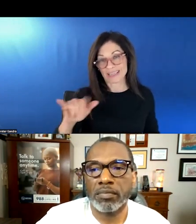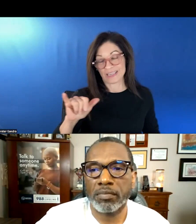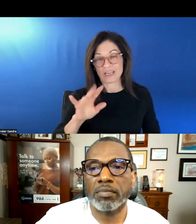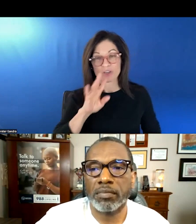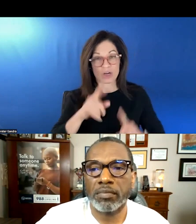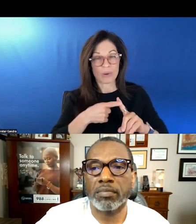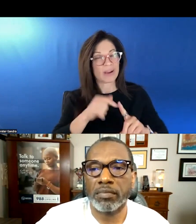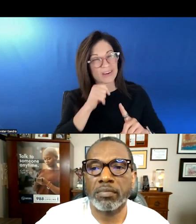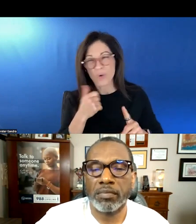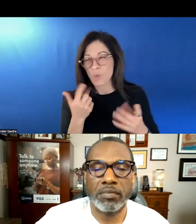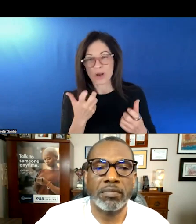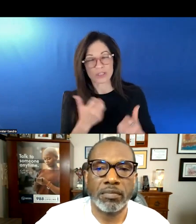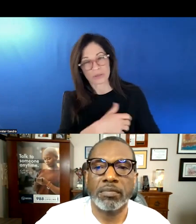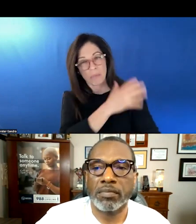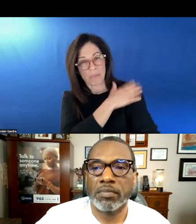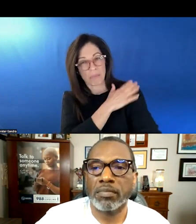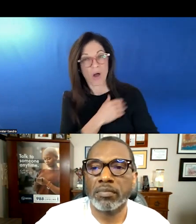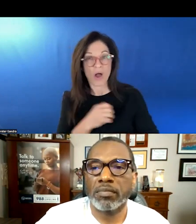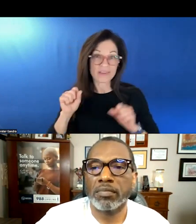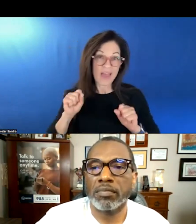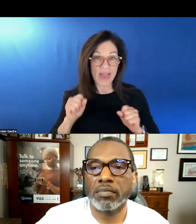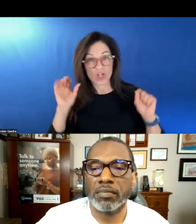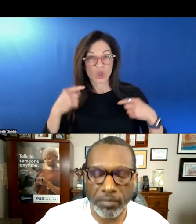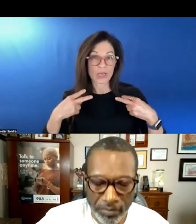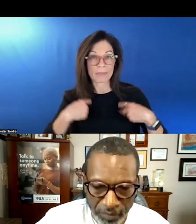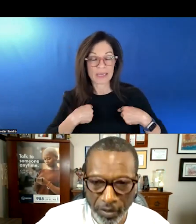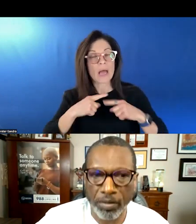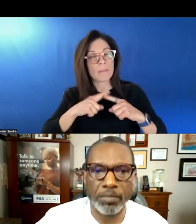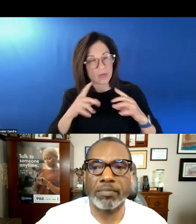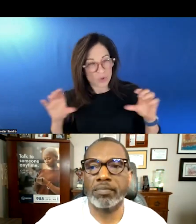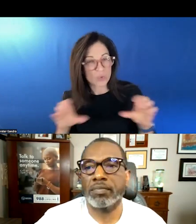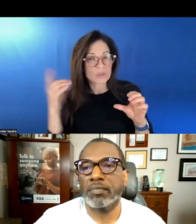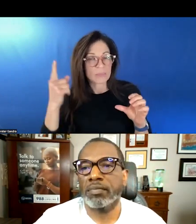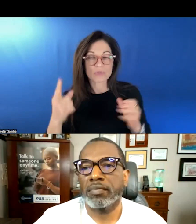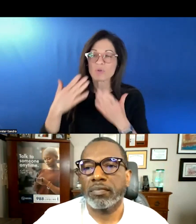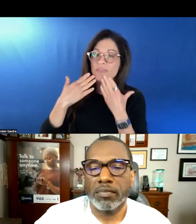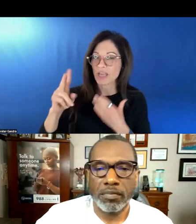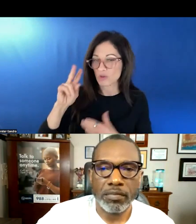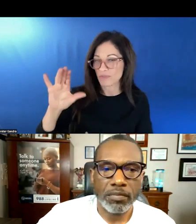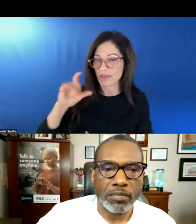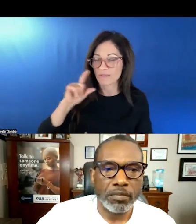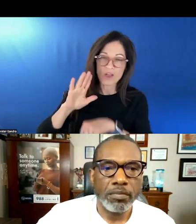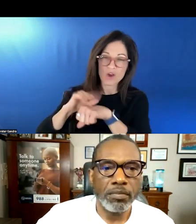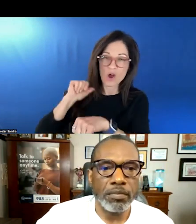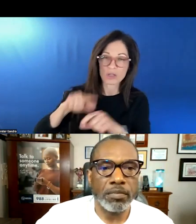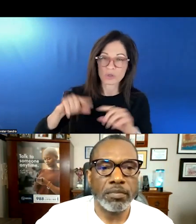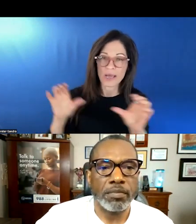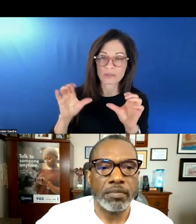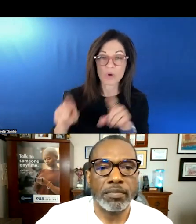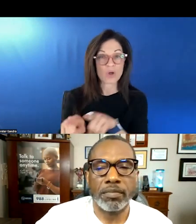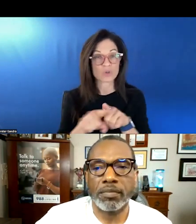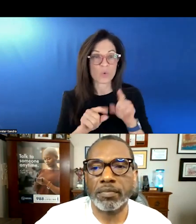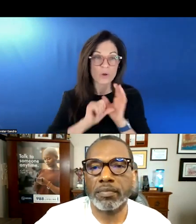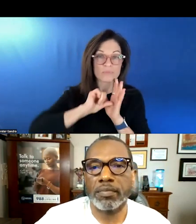We want action. We want to move it forward. So thank you, Vic, for that call to action. And also want to echo the